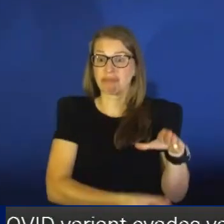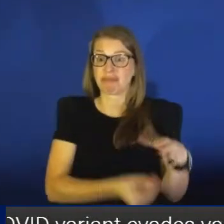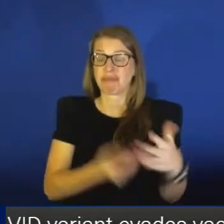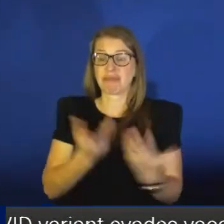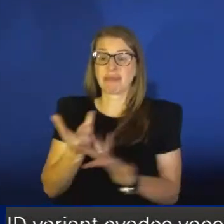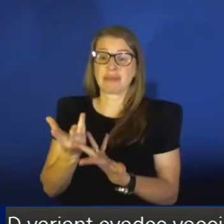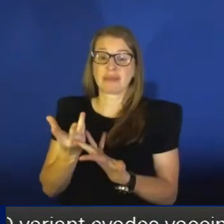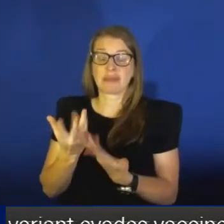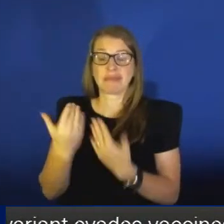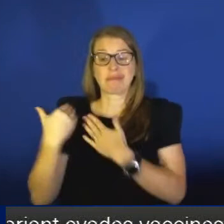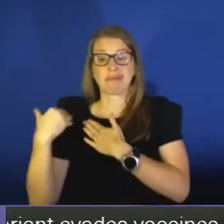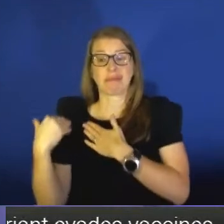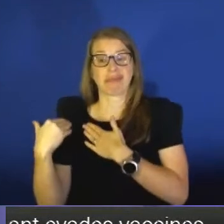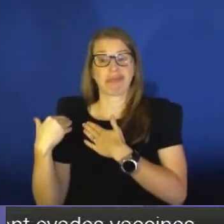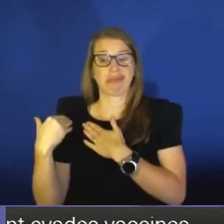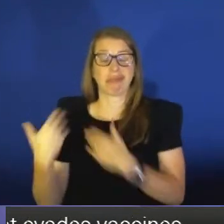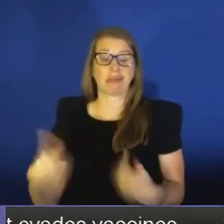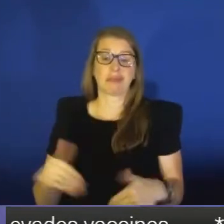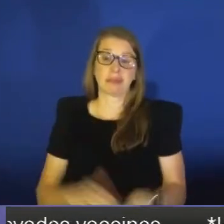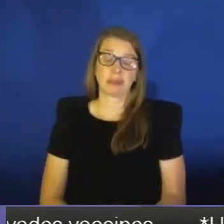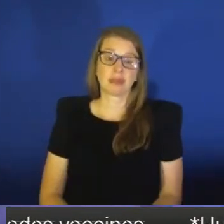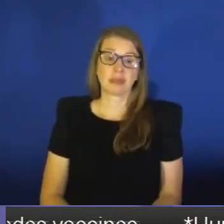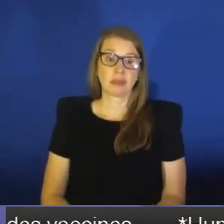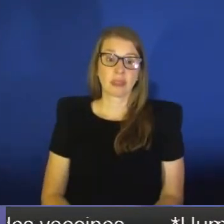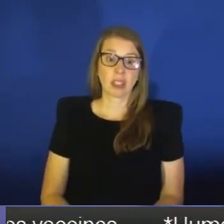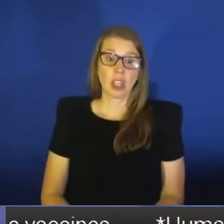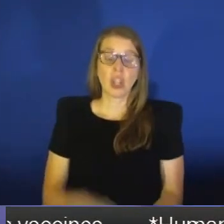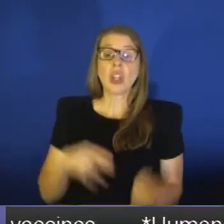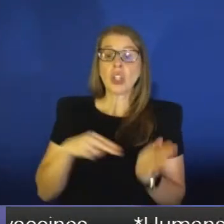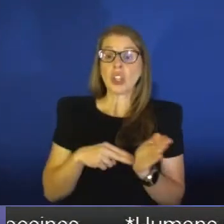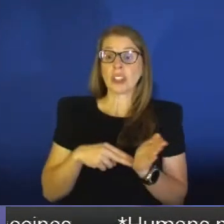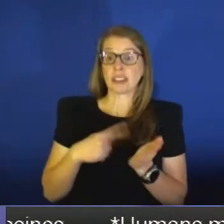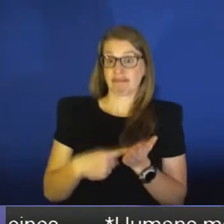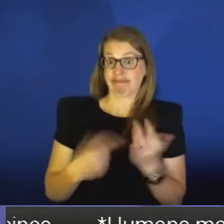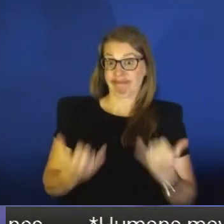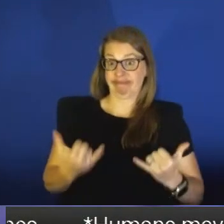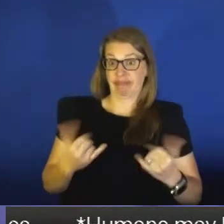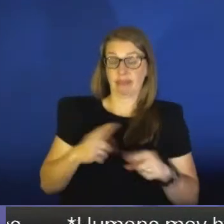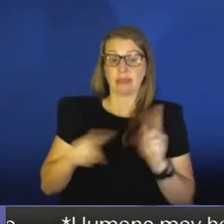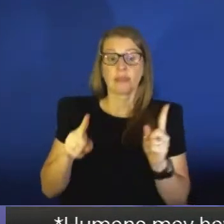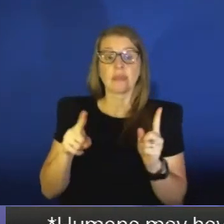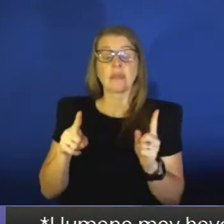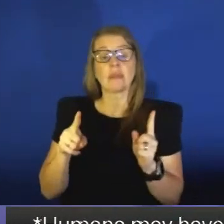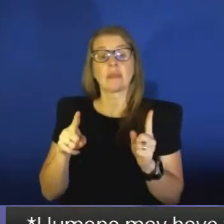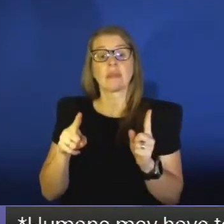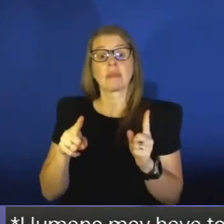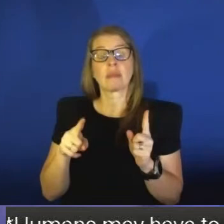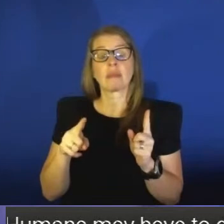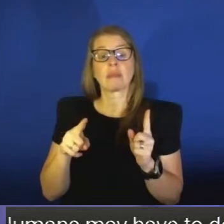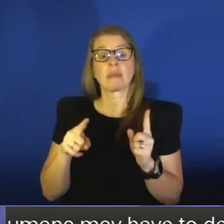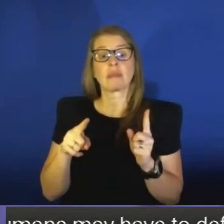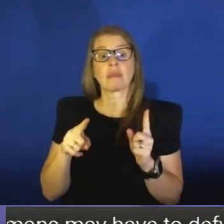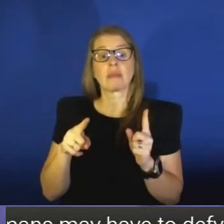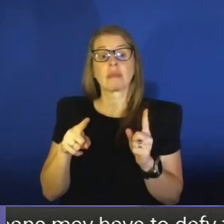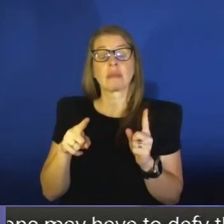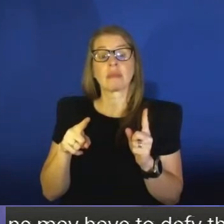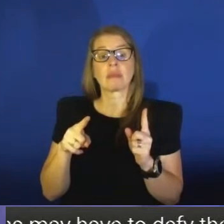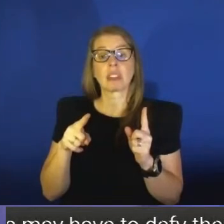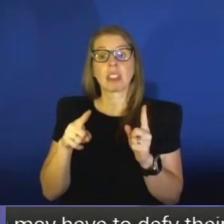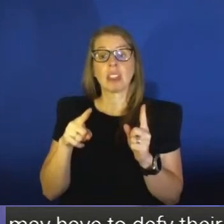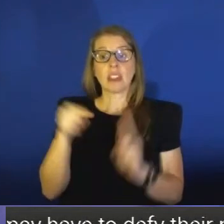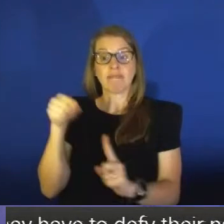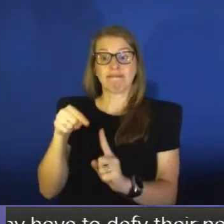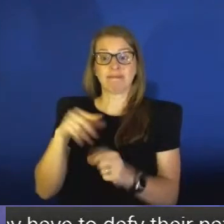big responsibility. And we're talking about nursing today, but I think we also have to acknowledge the fact that when we're talking about the stress